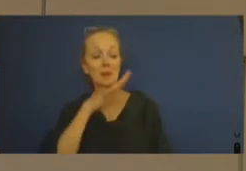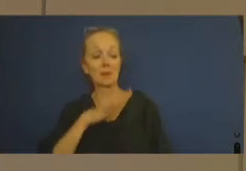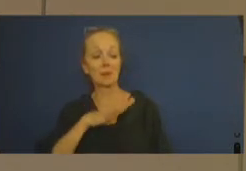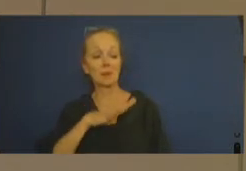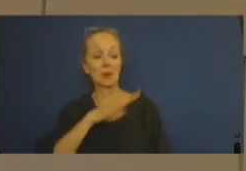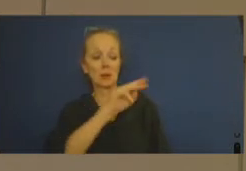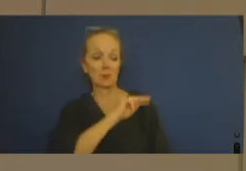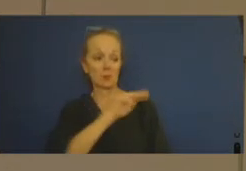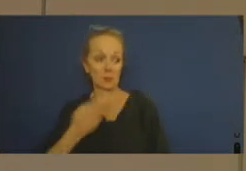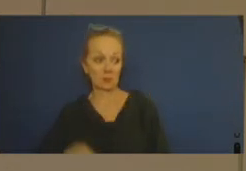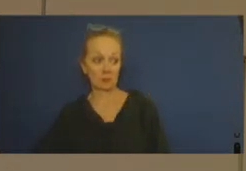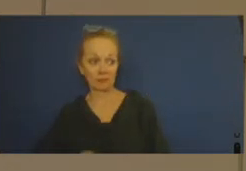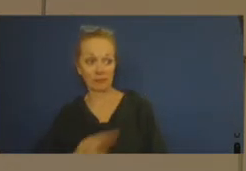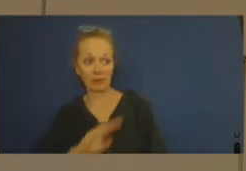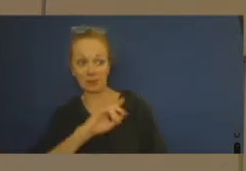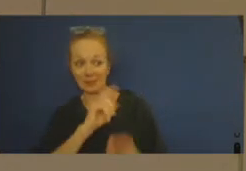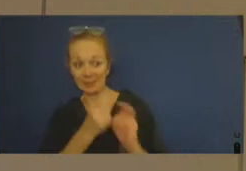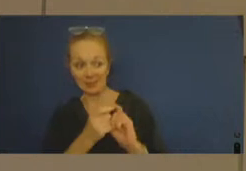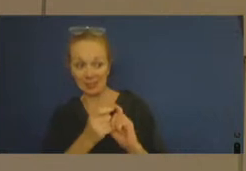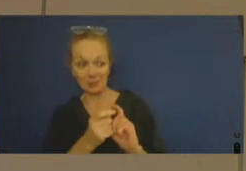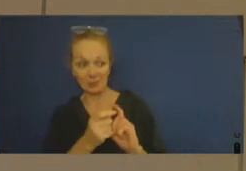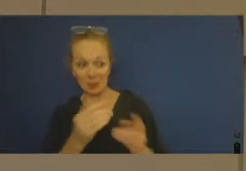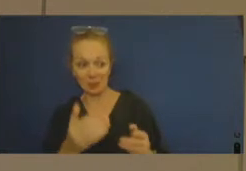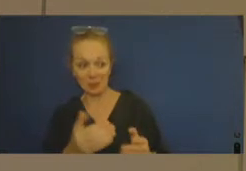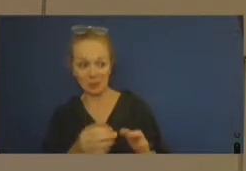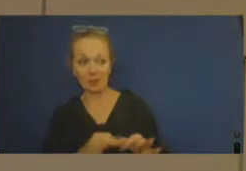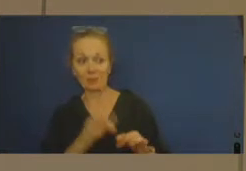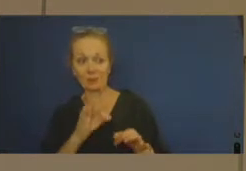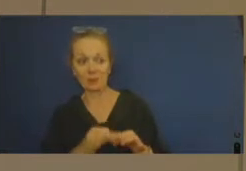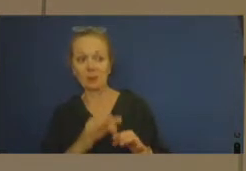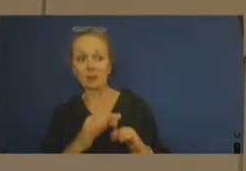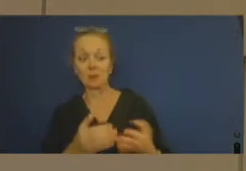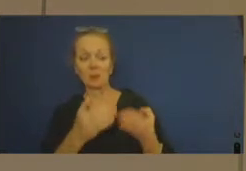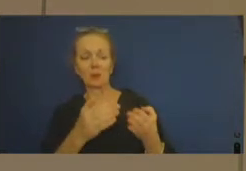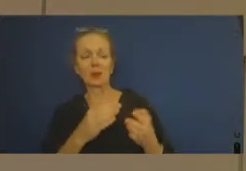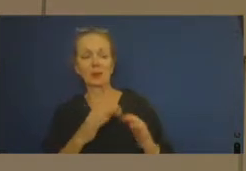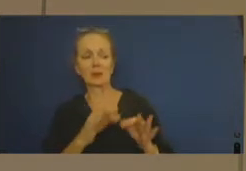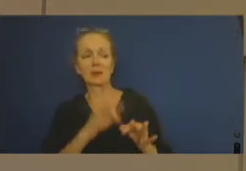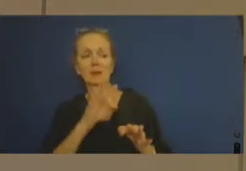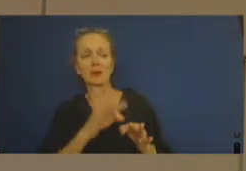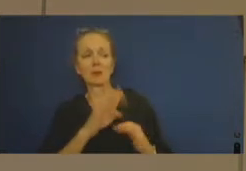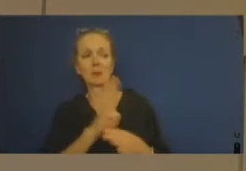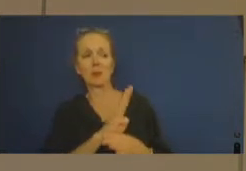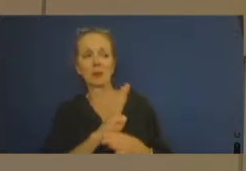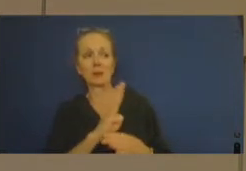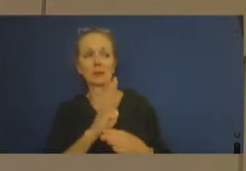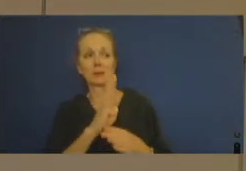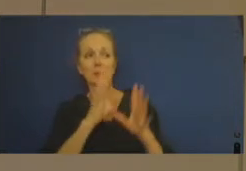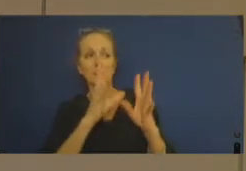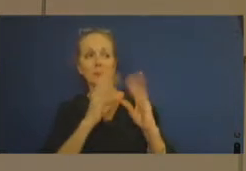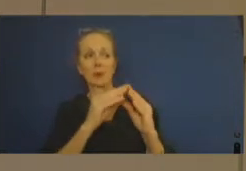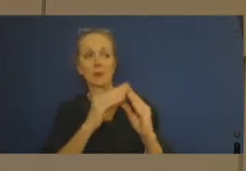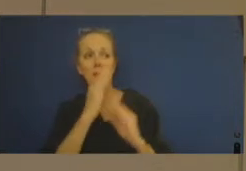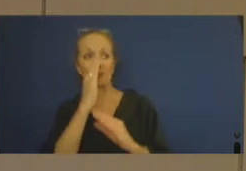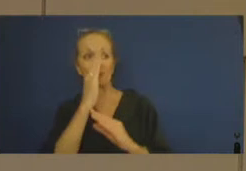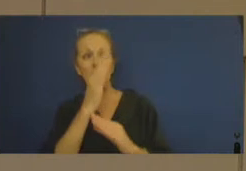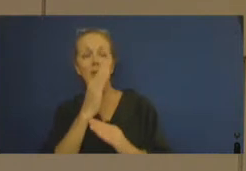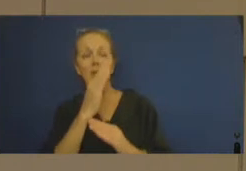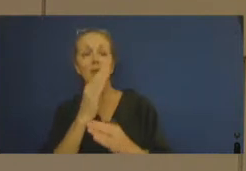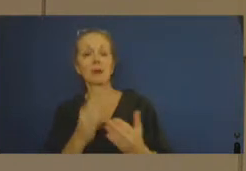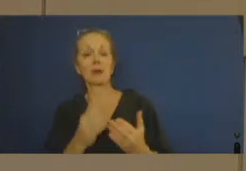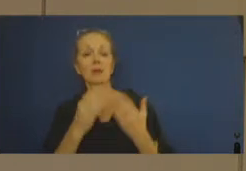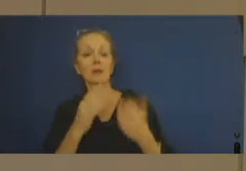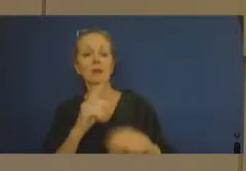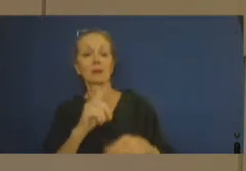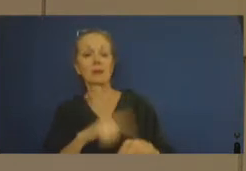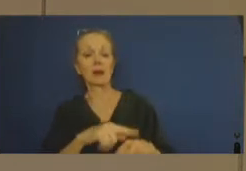substitute motion and say that we defer this issue to a business meeting in the future, giving time for the residents